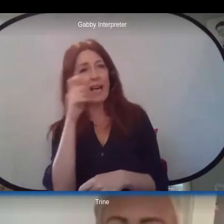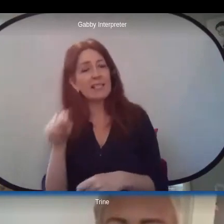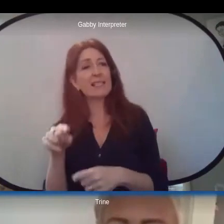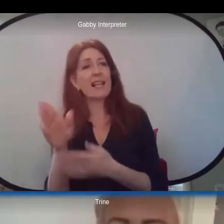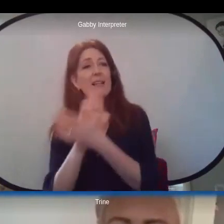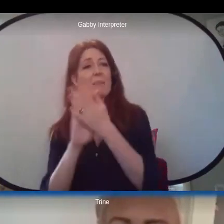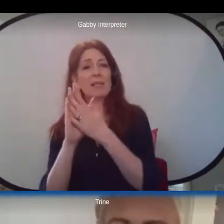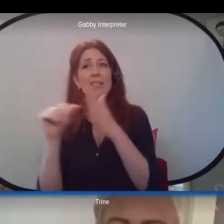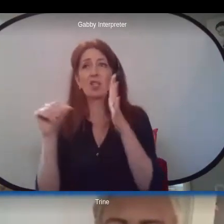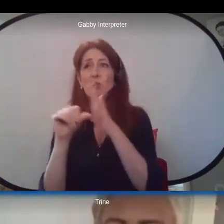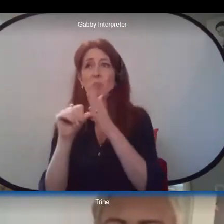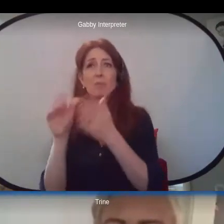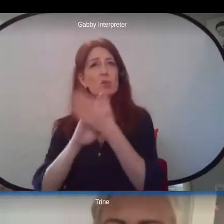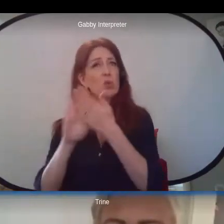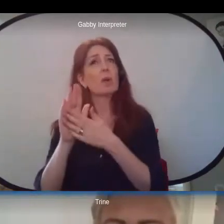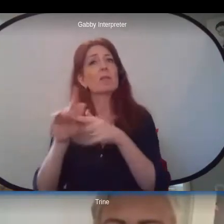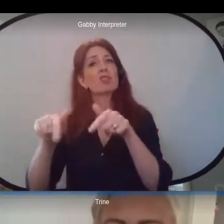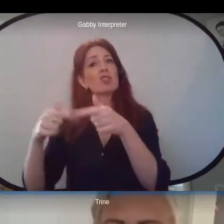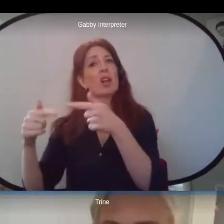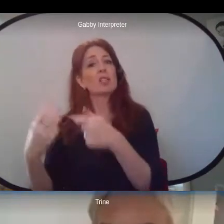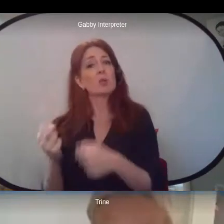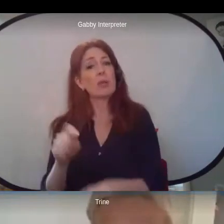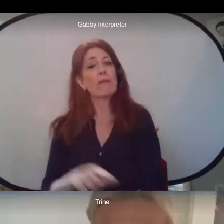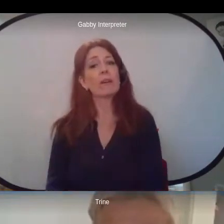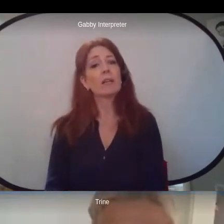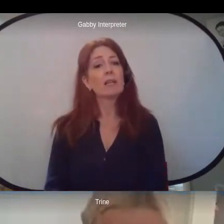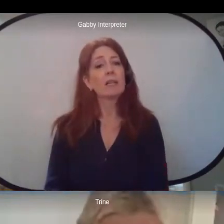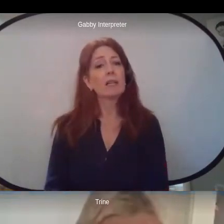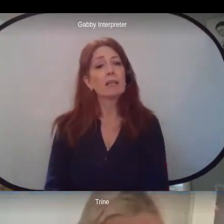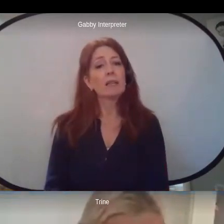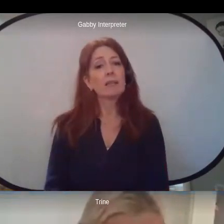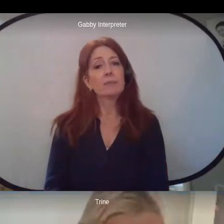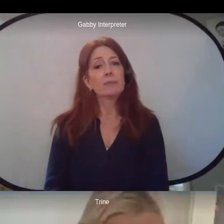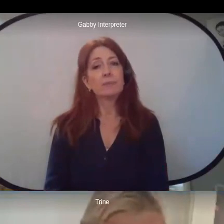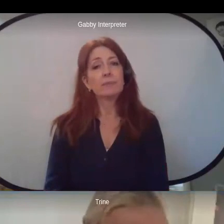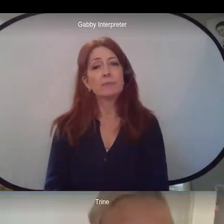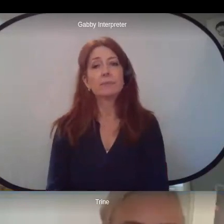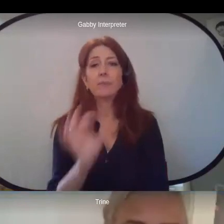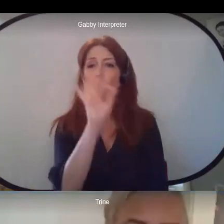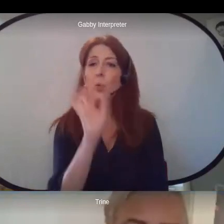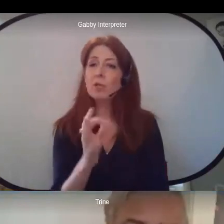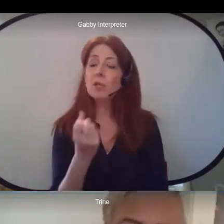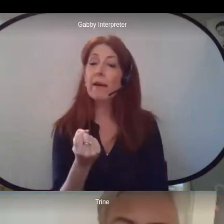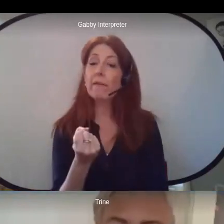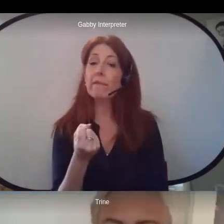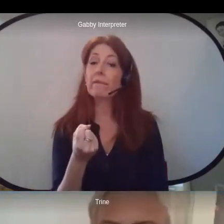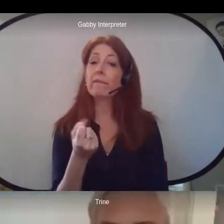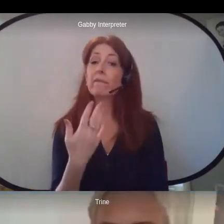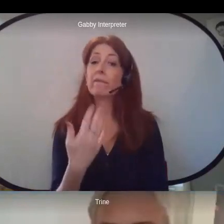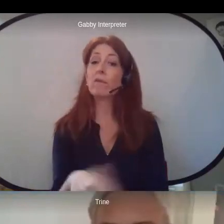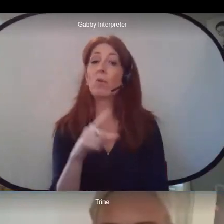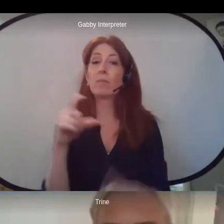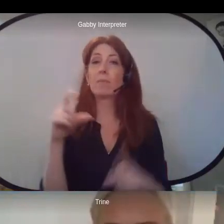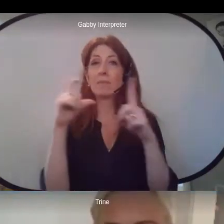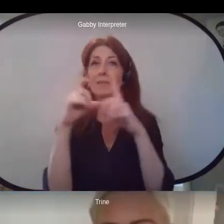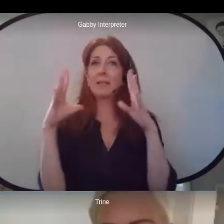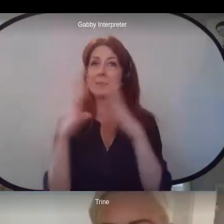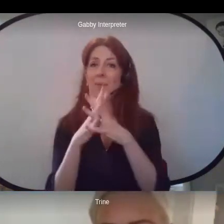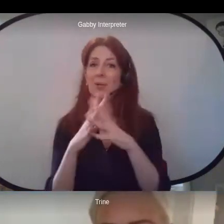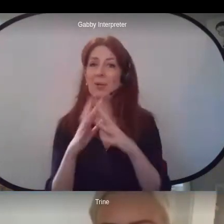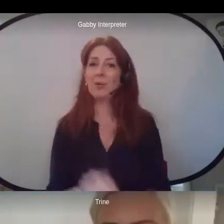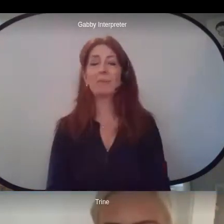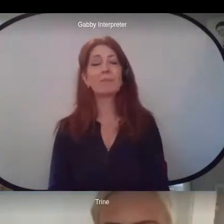that we have in society. Thank you. There's a question here from DW. So